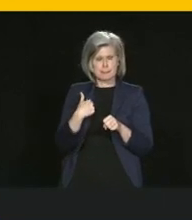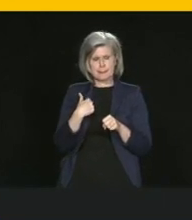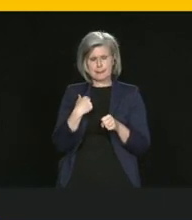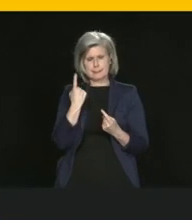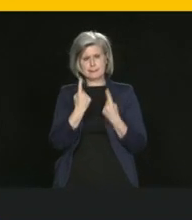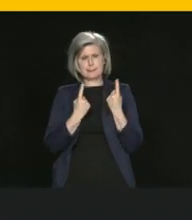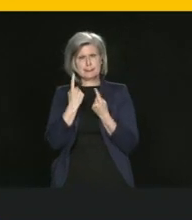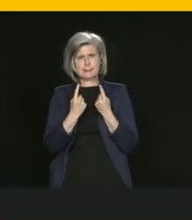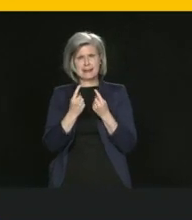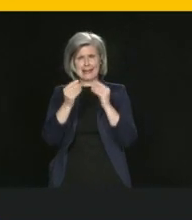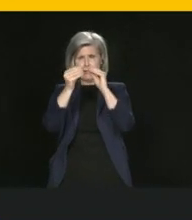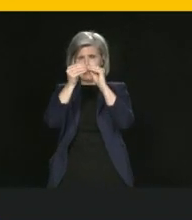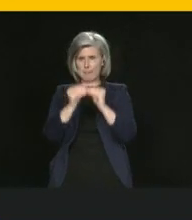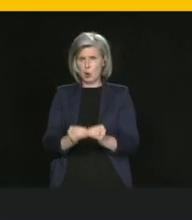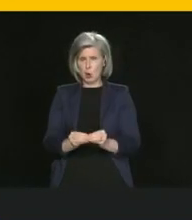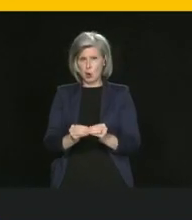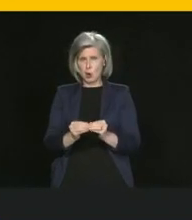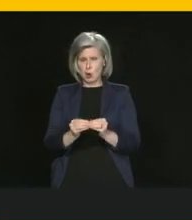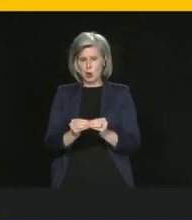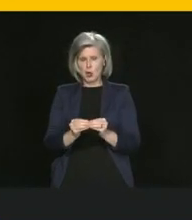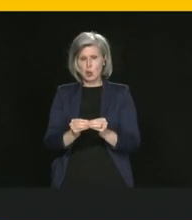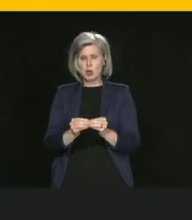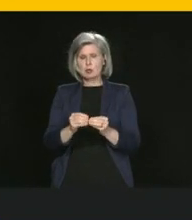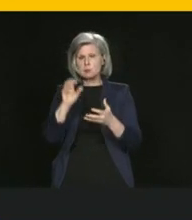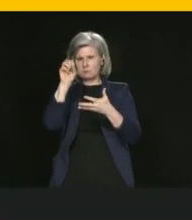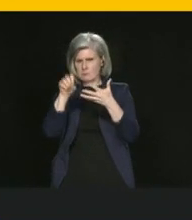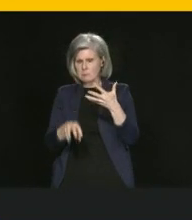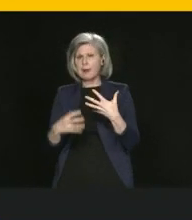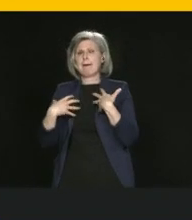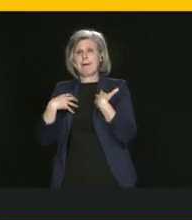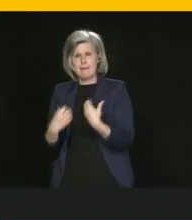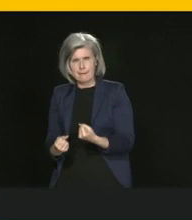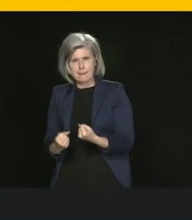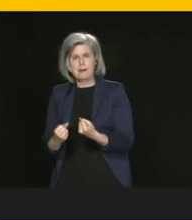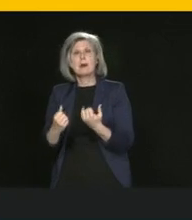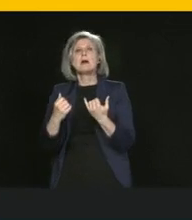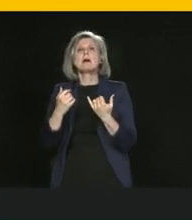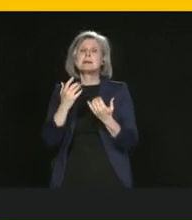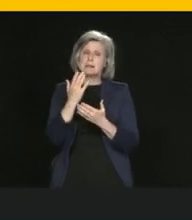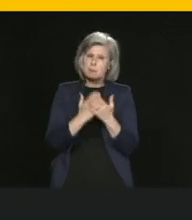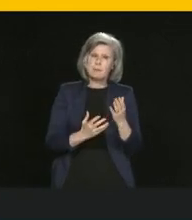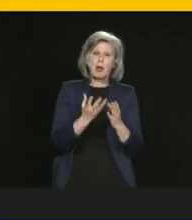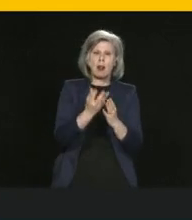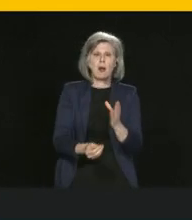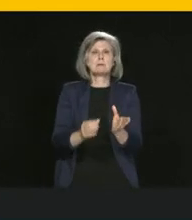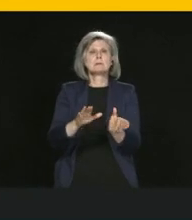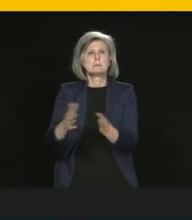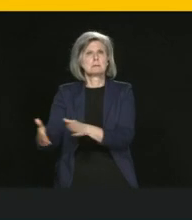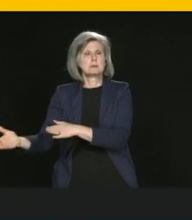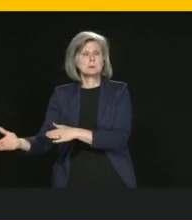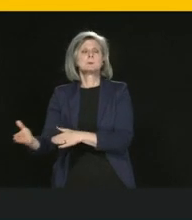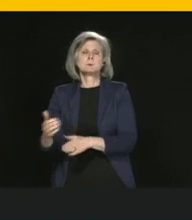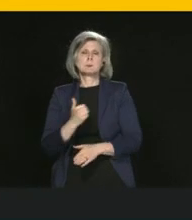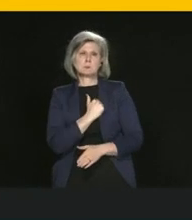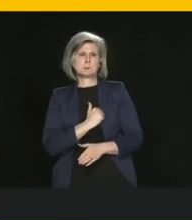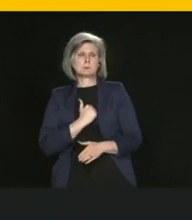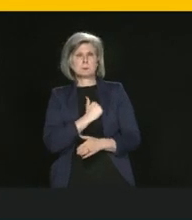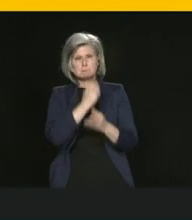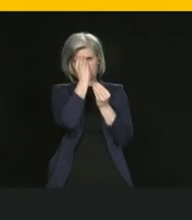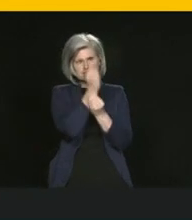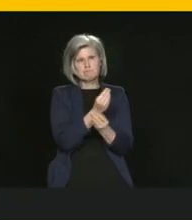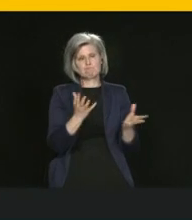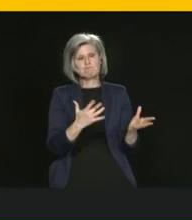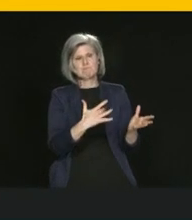lost and to offer my sympathy to those who continue to grieve their loss the deepest.